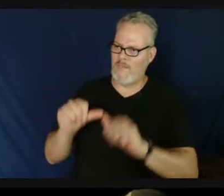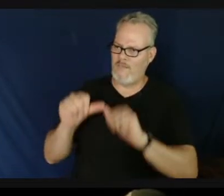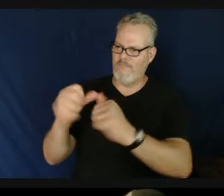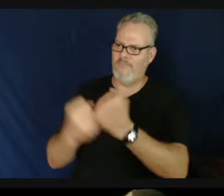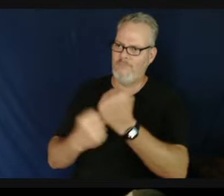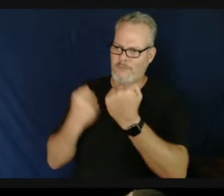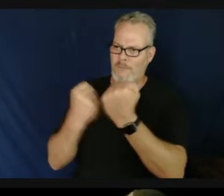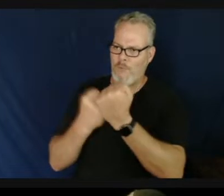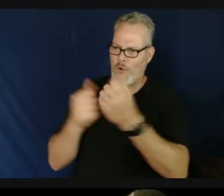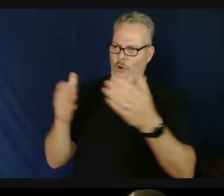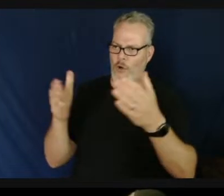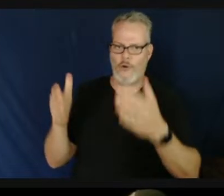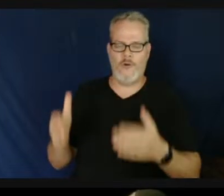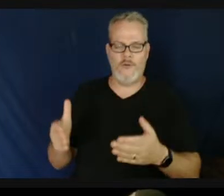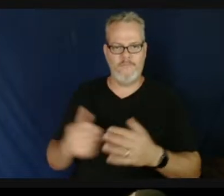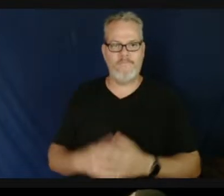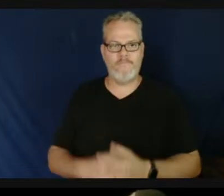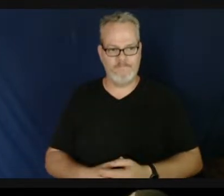And yeah.